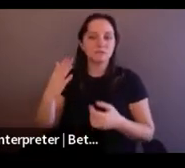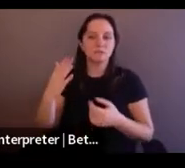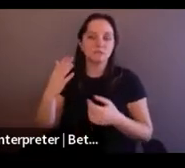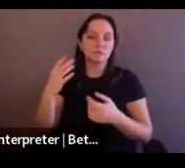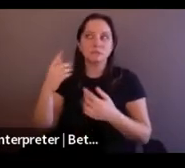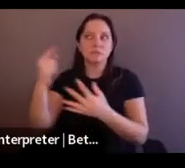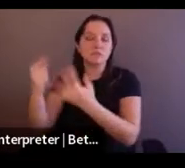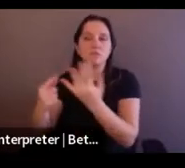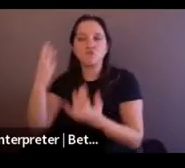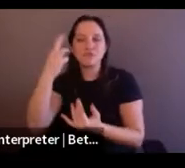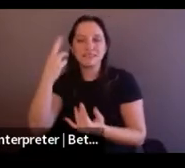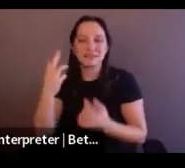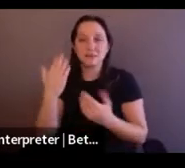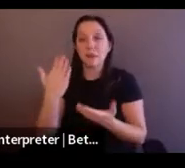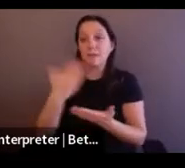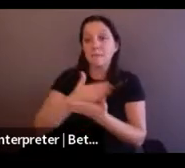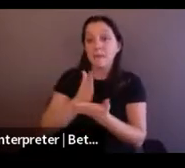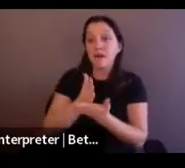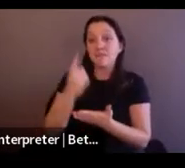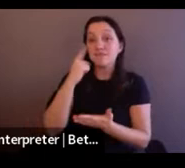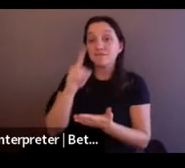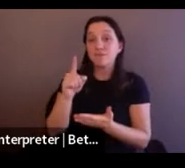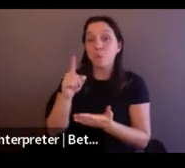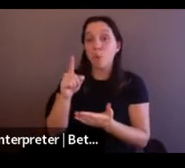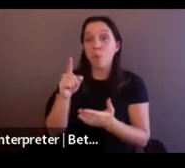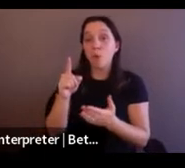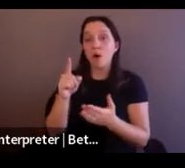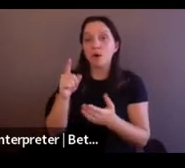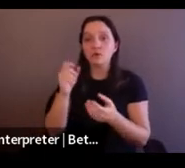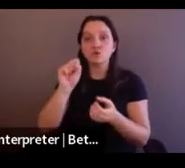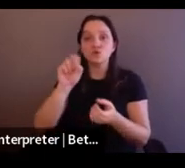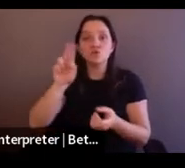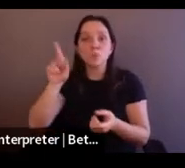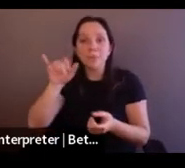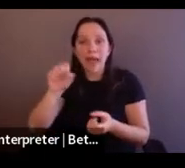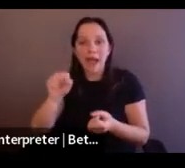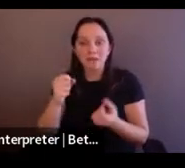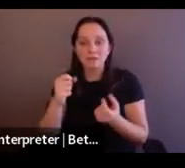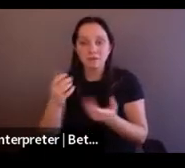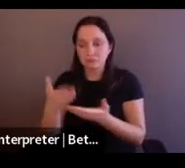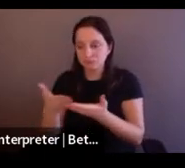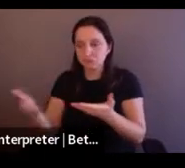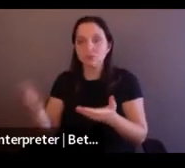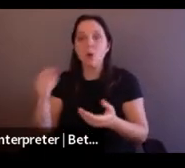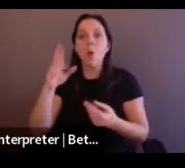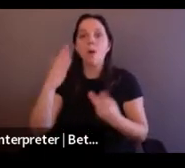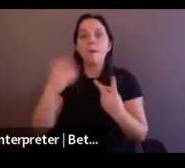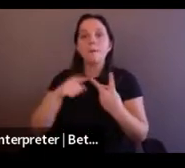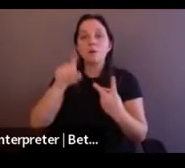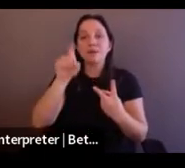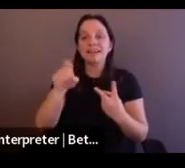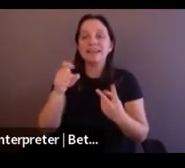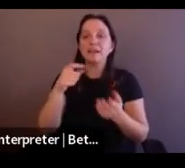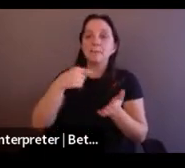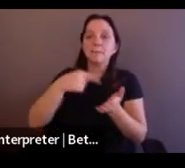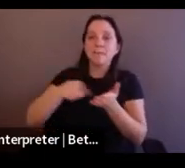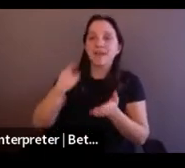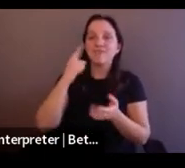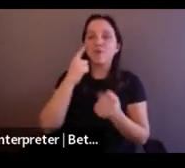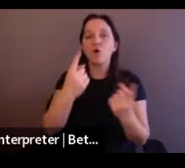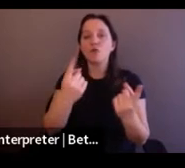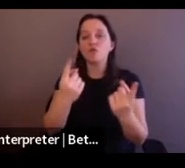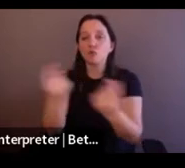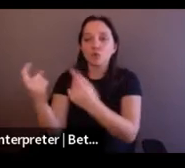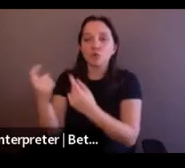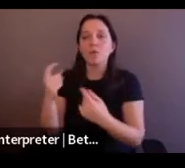you're looking, you know, it could be a budget to actually execute the project. It could be a budget for recruiting for volunteers, for refreshments for